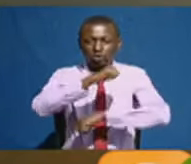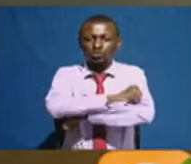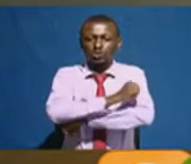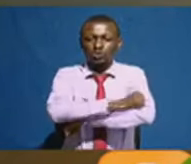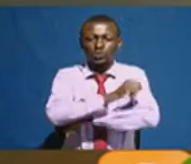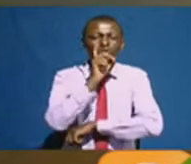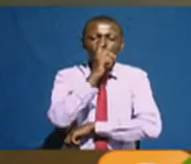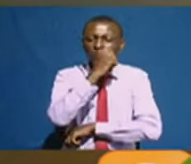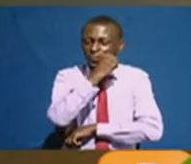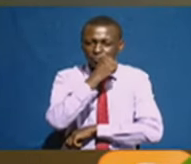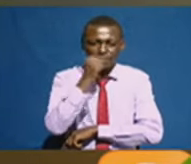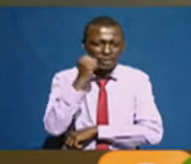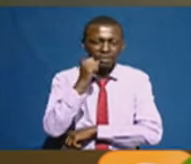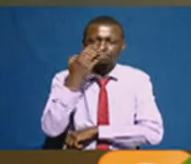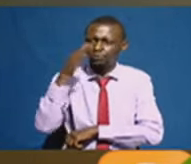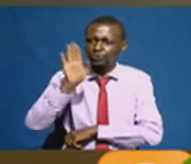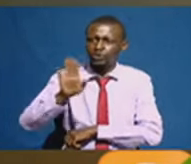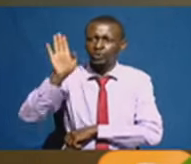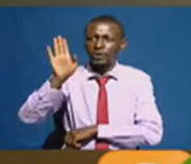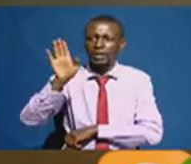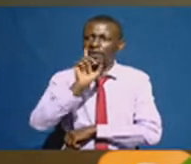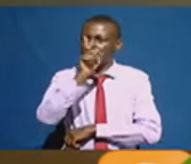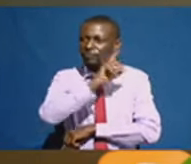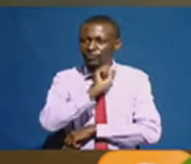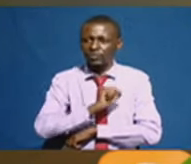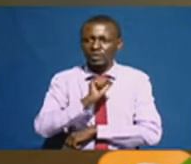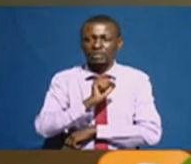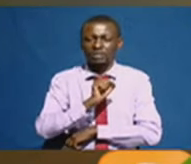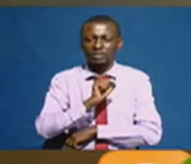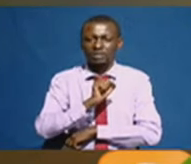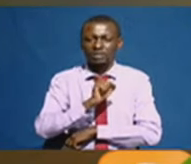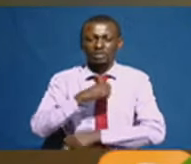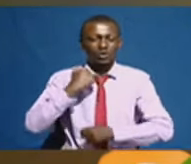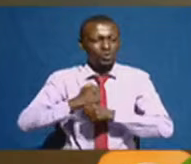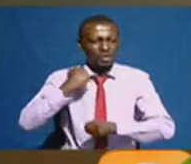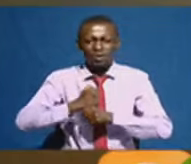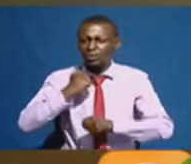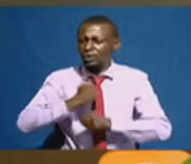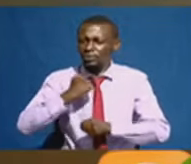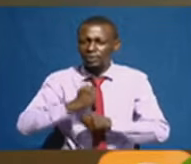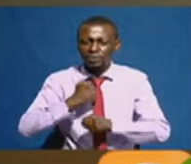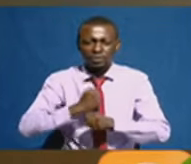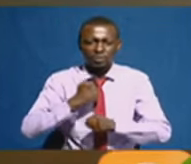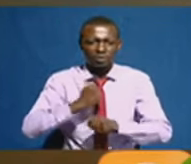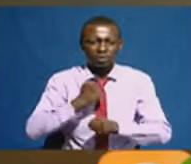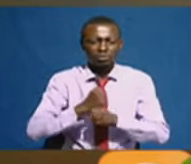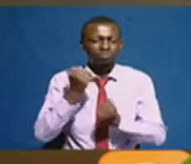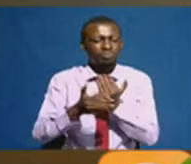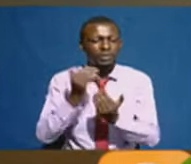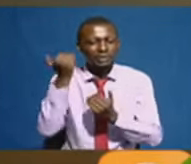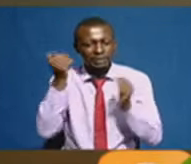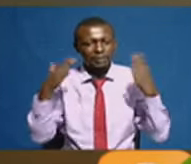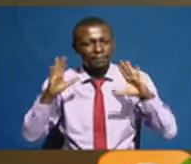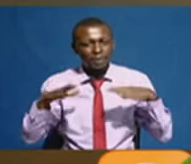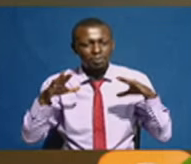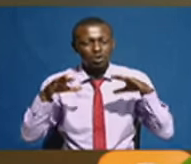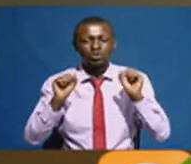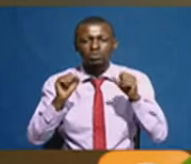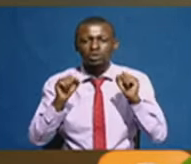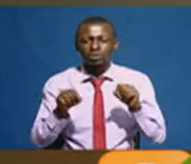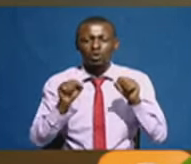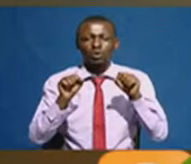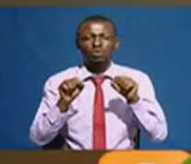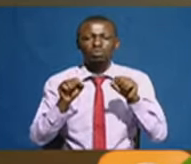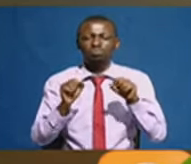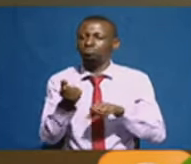who took the oath. These are people who actually work, who attend to patients, to sick patients, and give